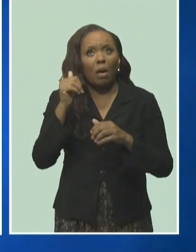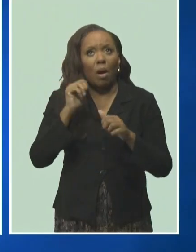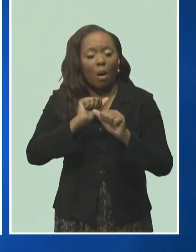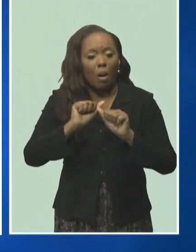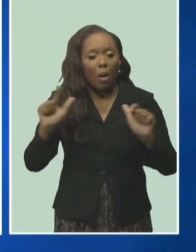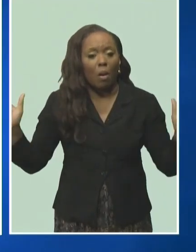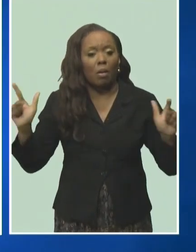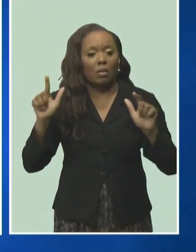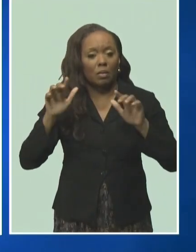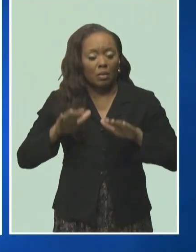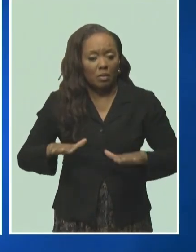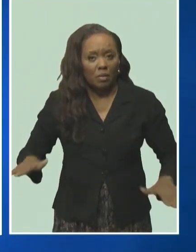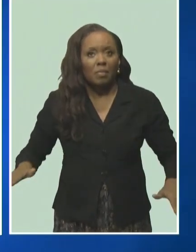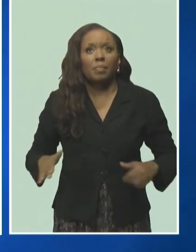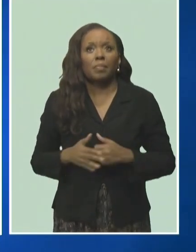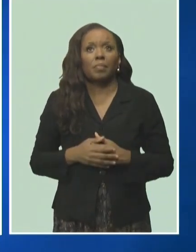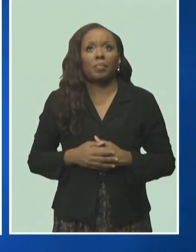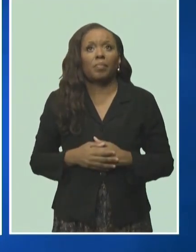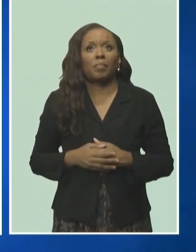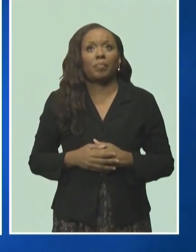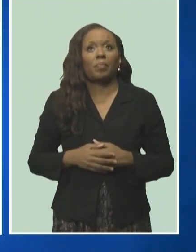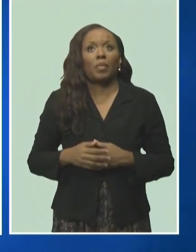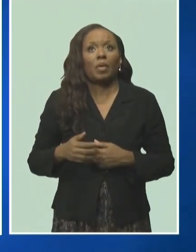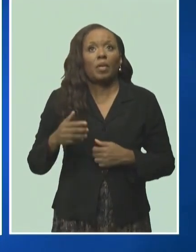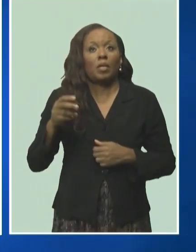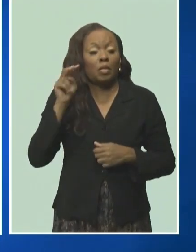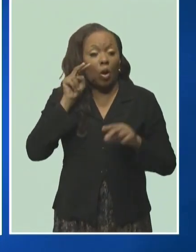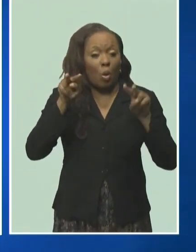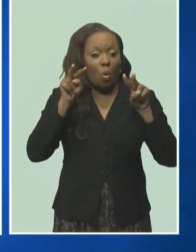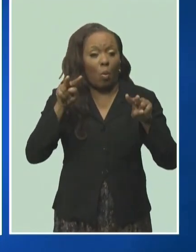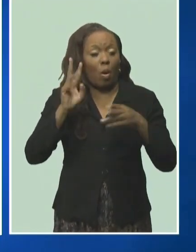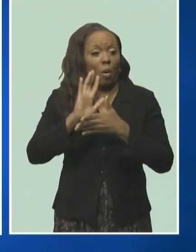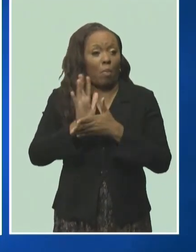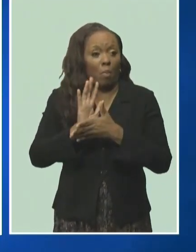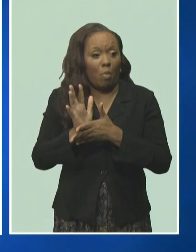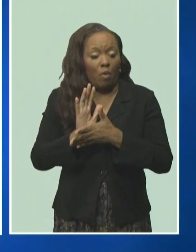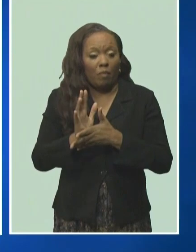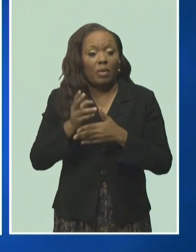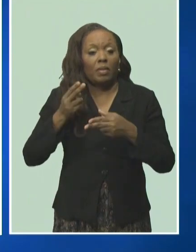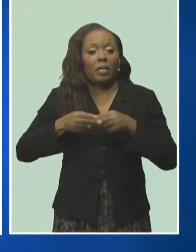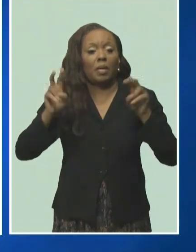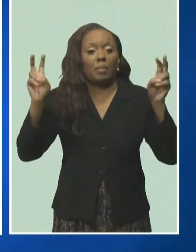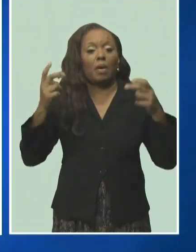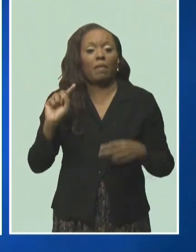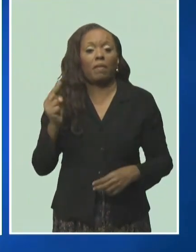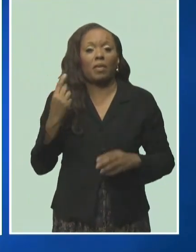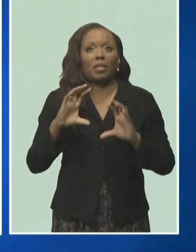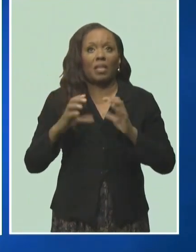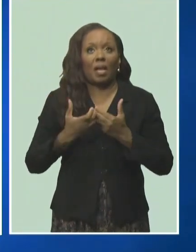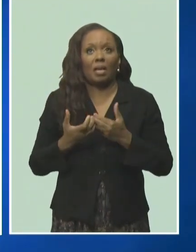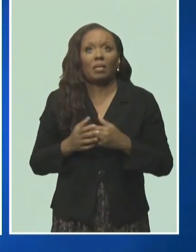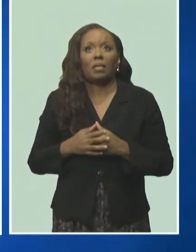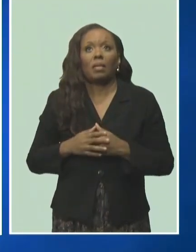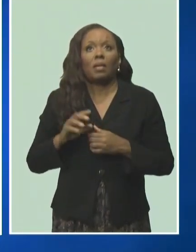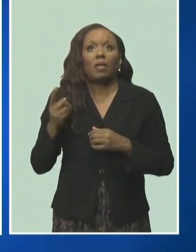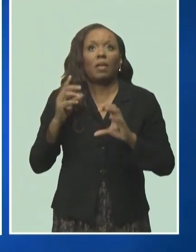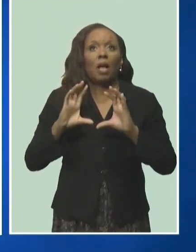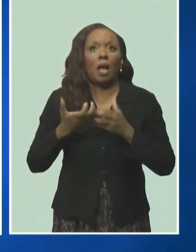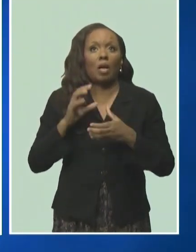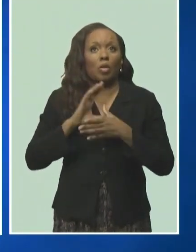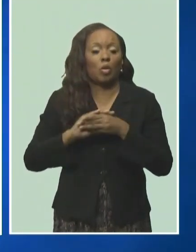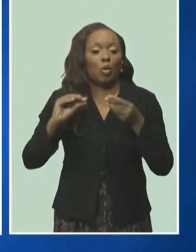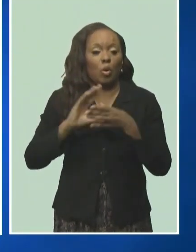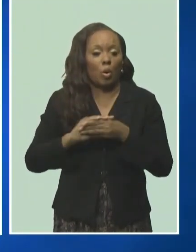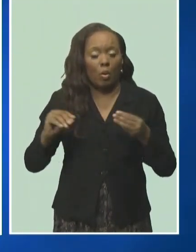the documentary The First Class, which tells the story of CrossTown High in Memphis, a high school seeking to redefine